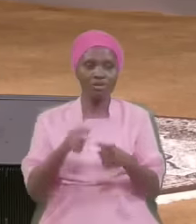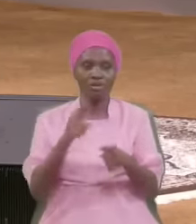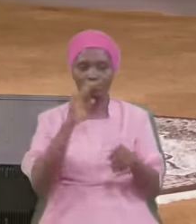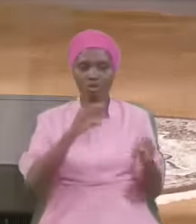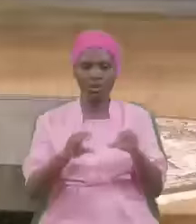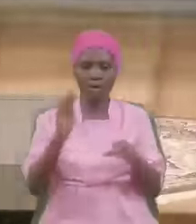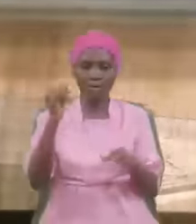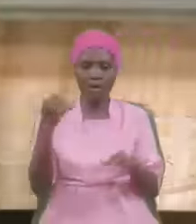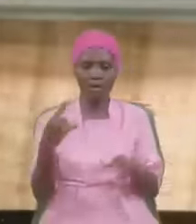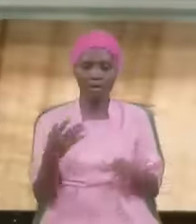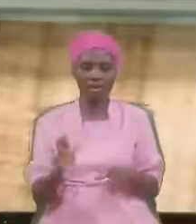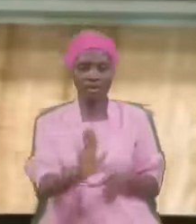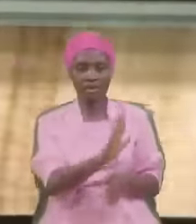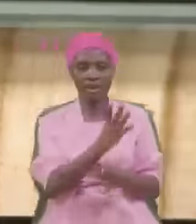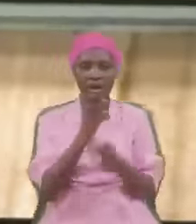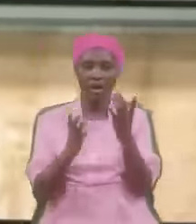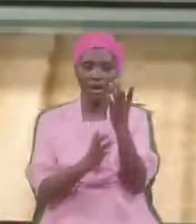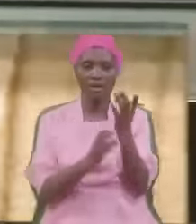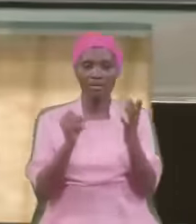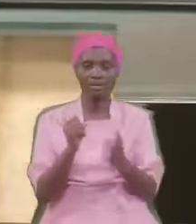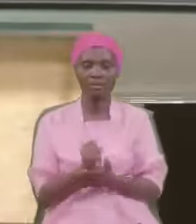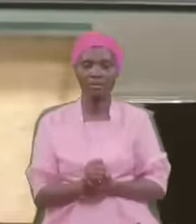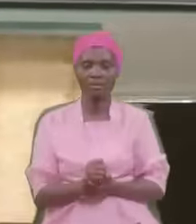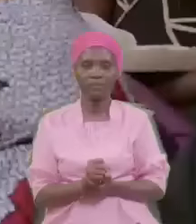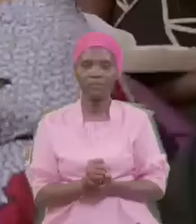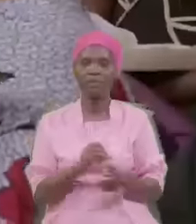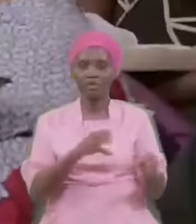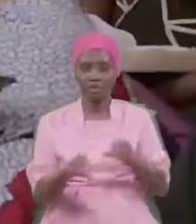by their hands. Done.